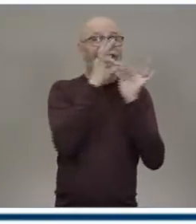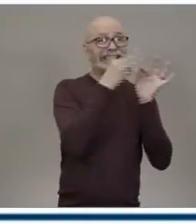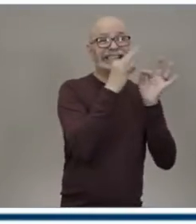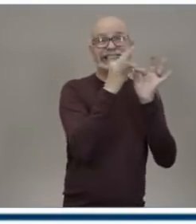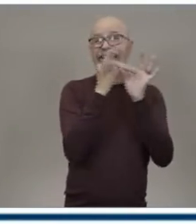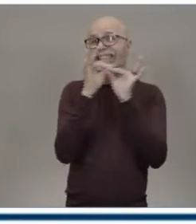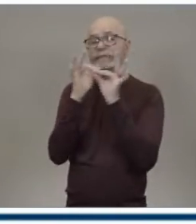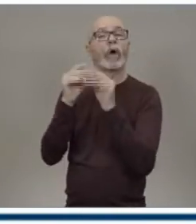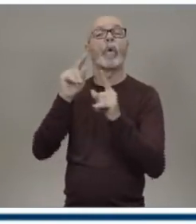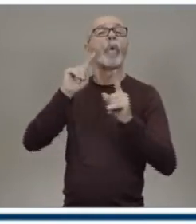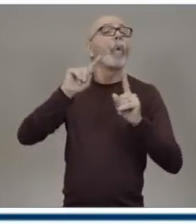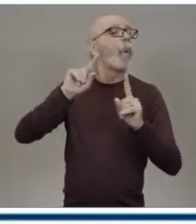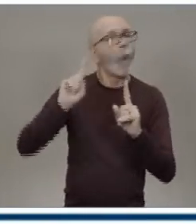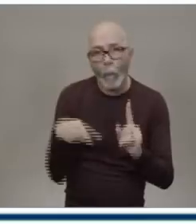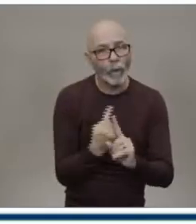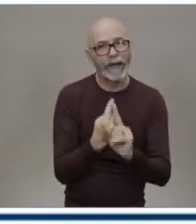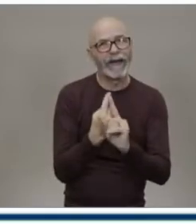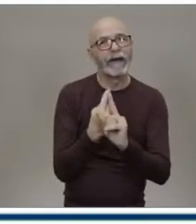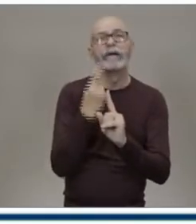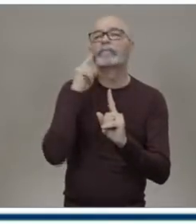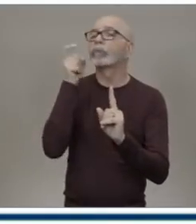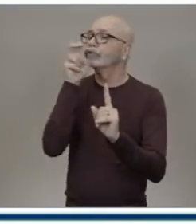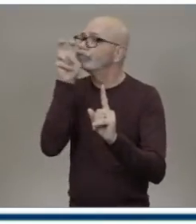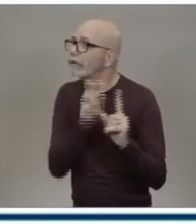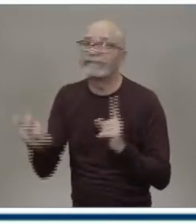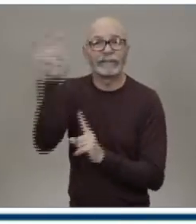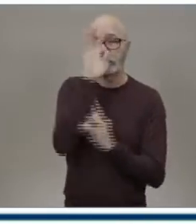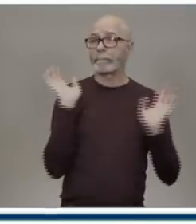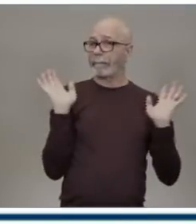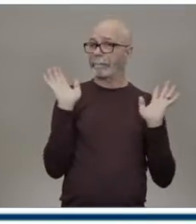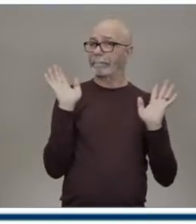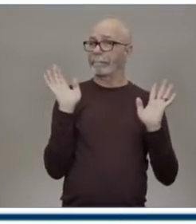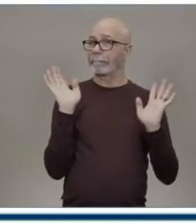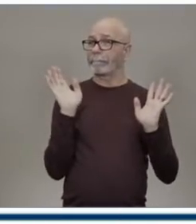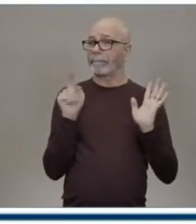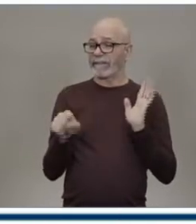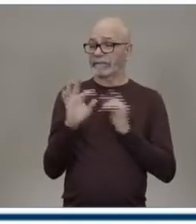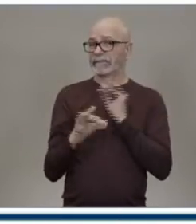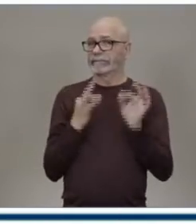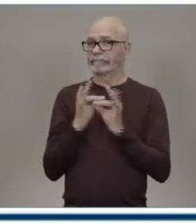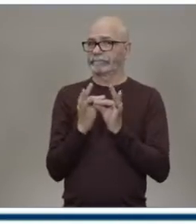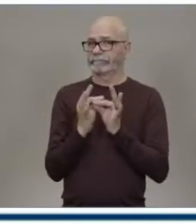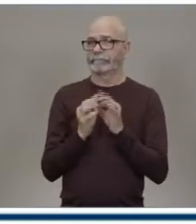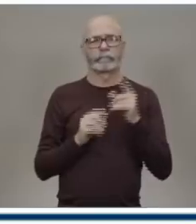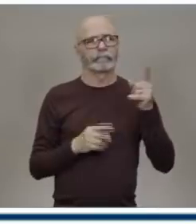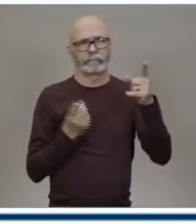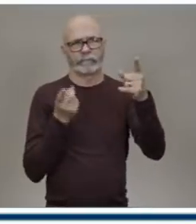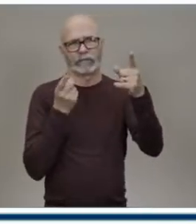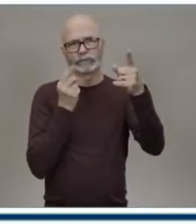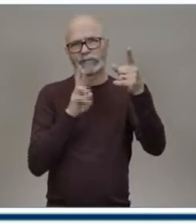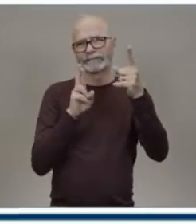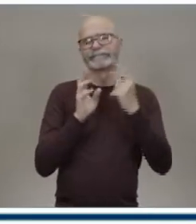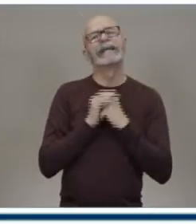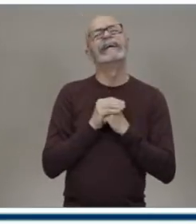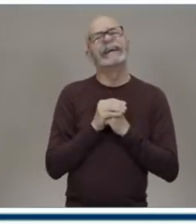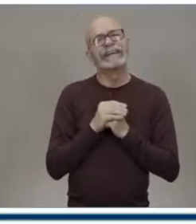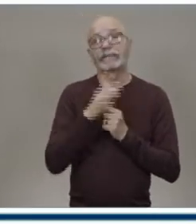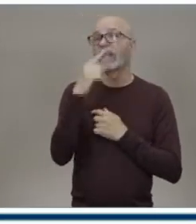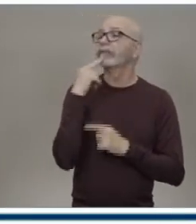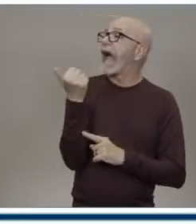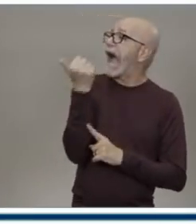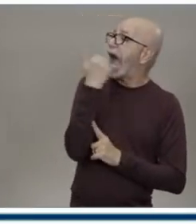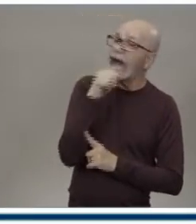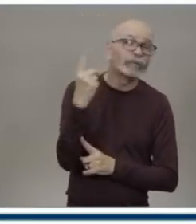flagged because they have been traveling. So we're certainly moving forward. We are looking at anybody with appropriate